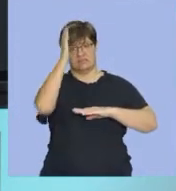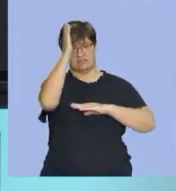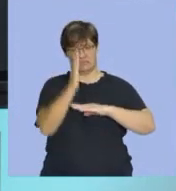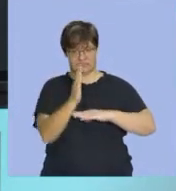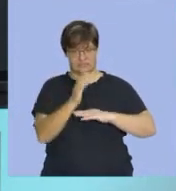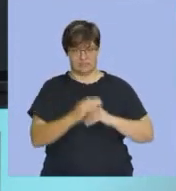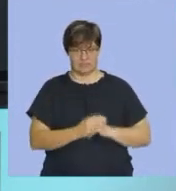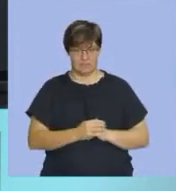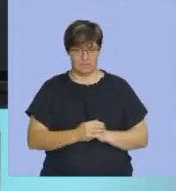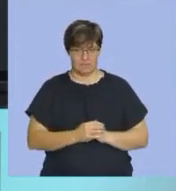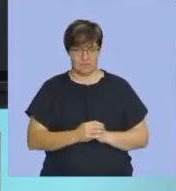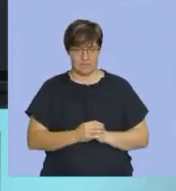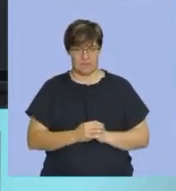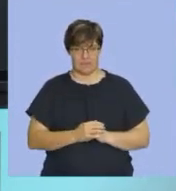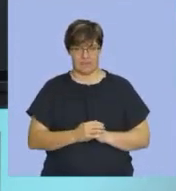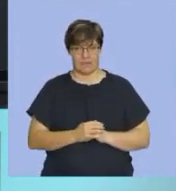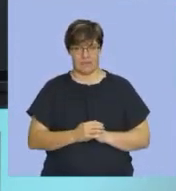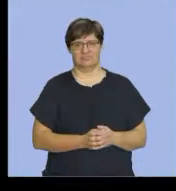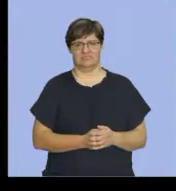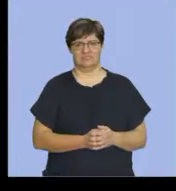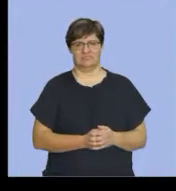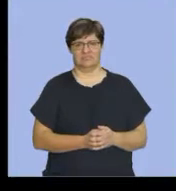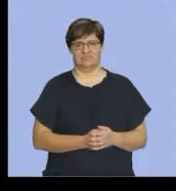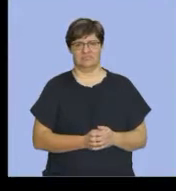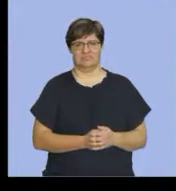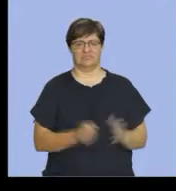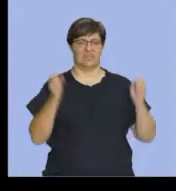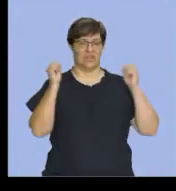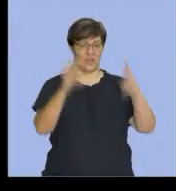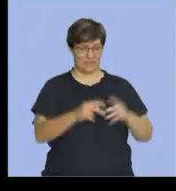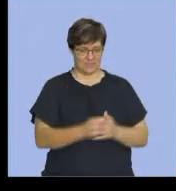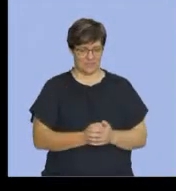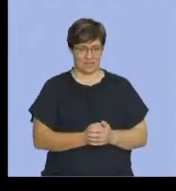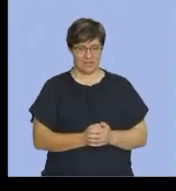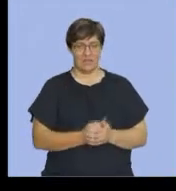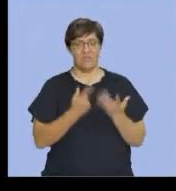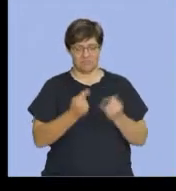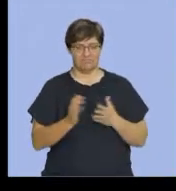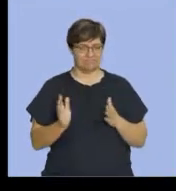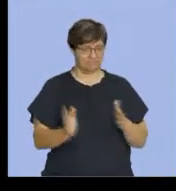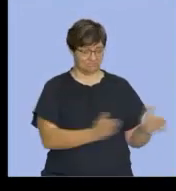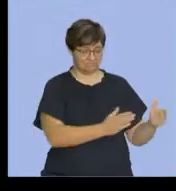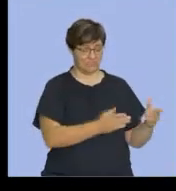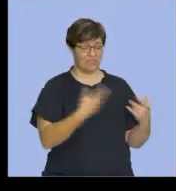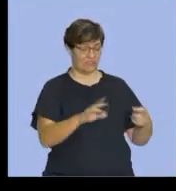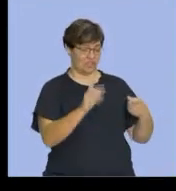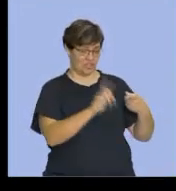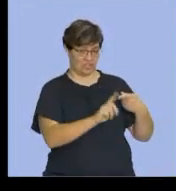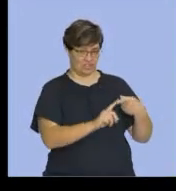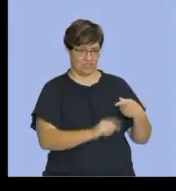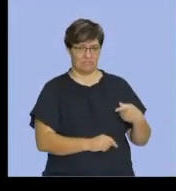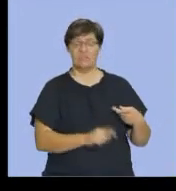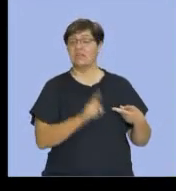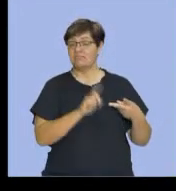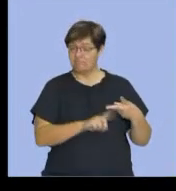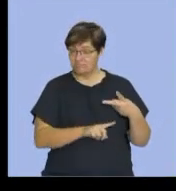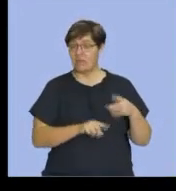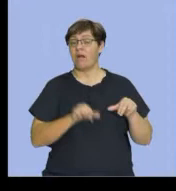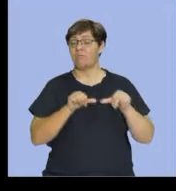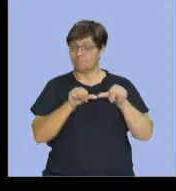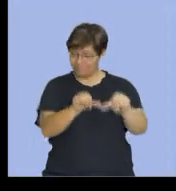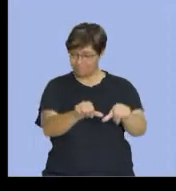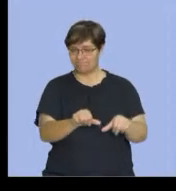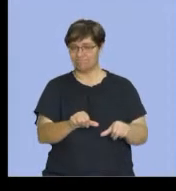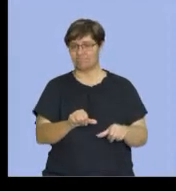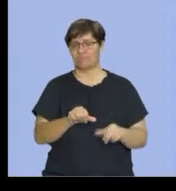component, horizontal component. All right, so we've done the one component. So we're still busy with